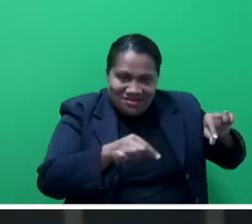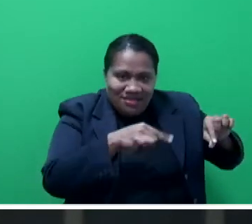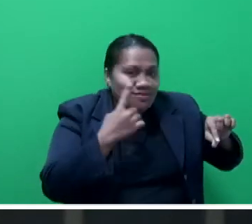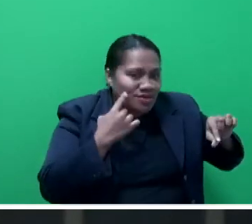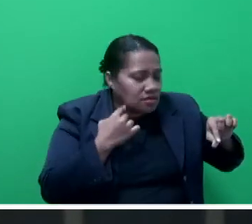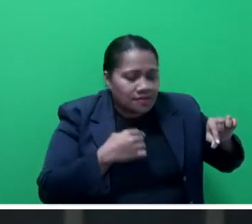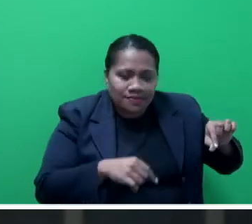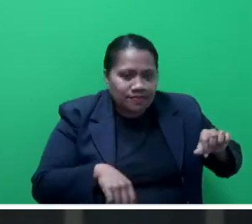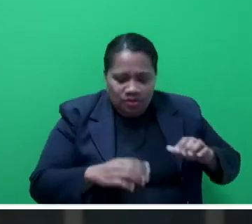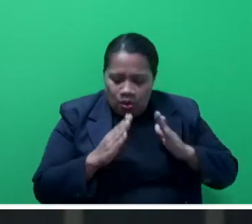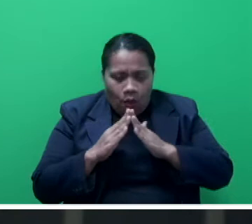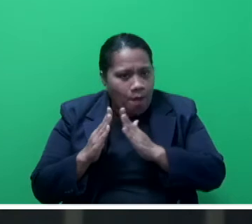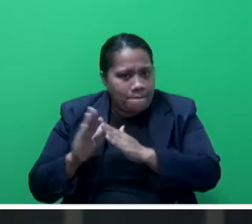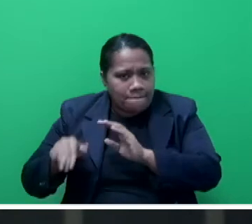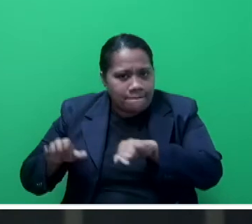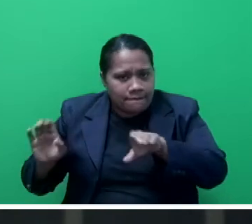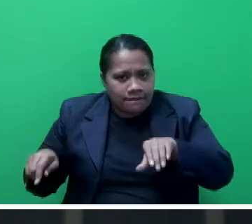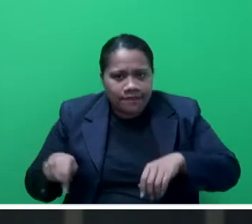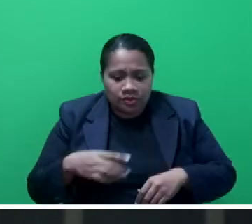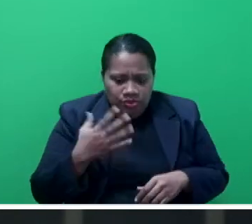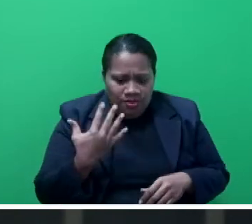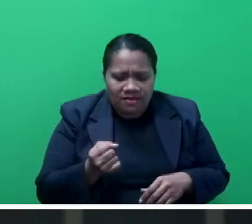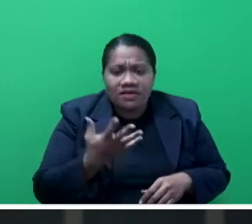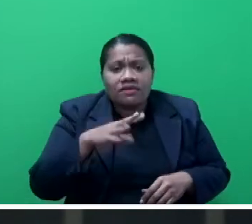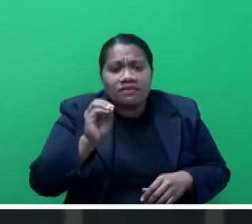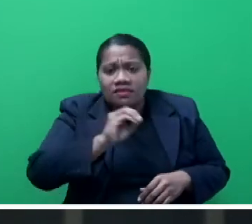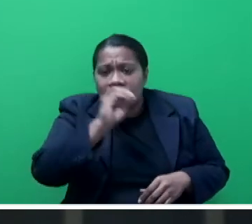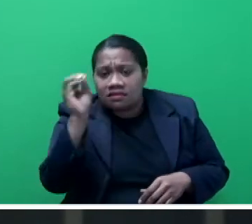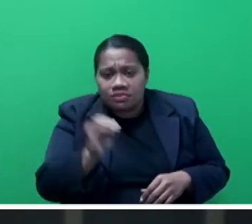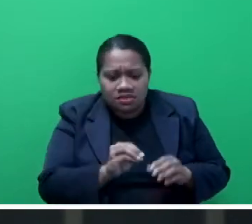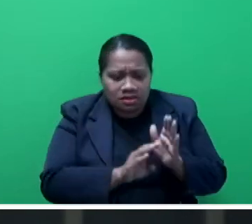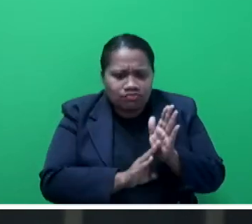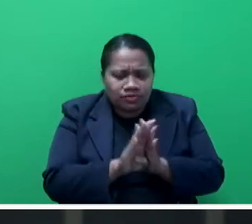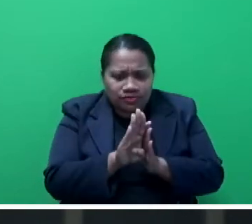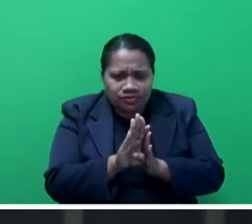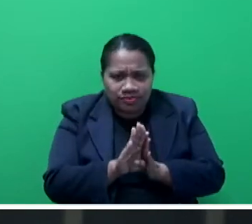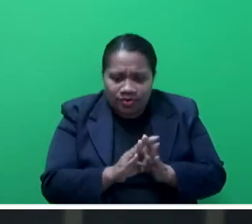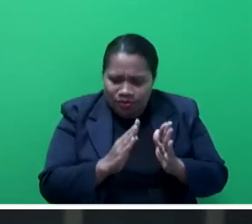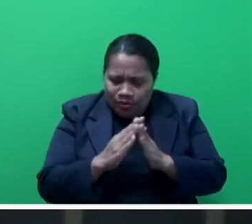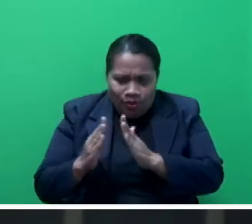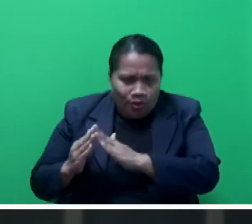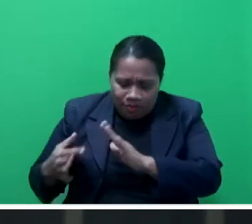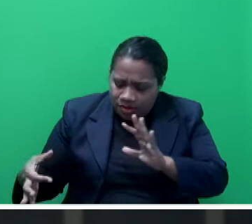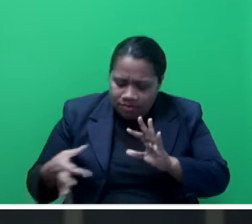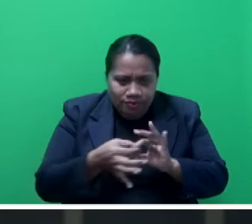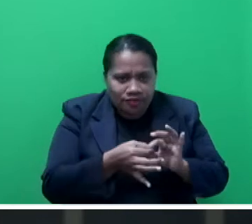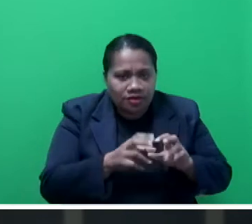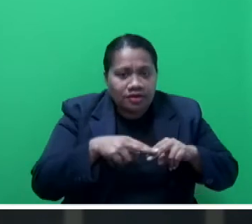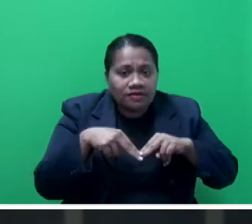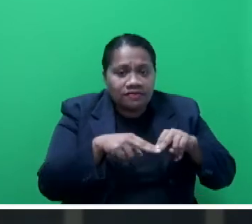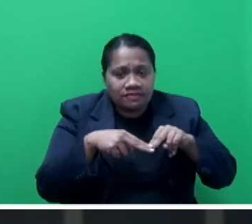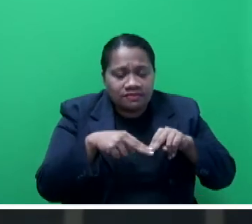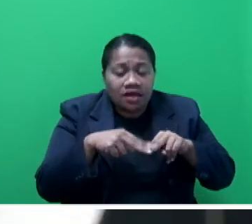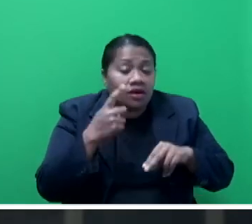period, there has been a 15% increase in the number of households that are connected to Water Authority of Fiji, a